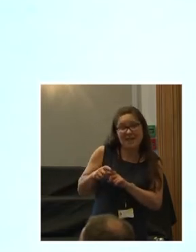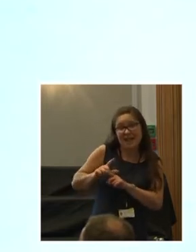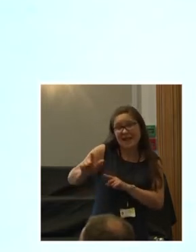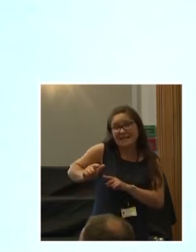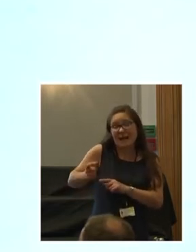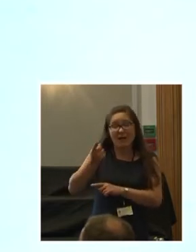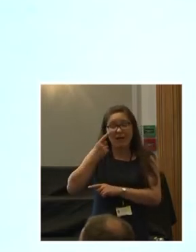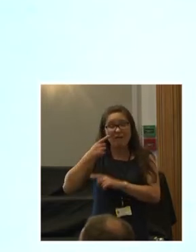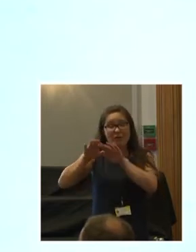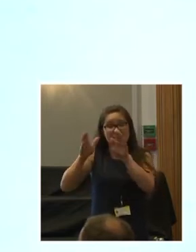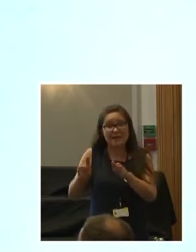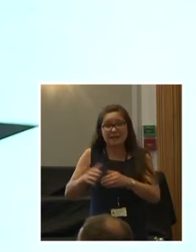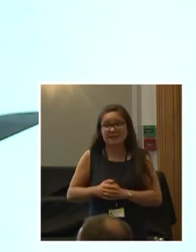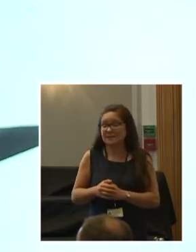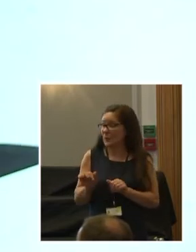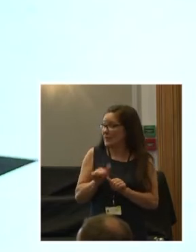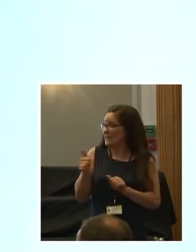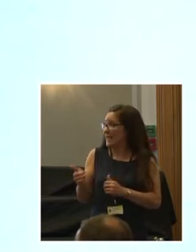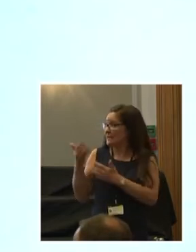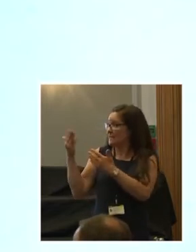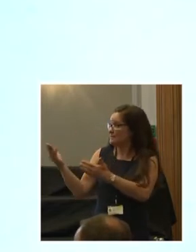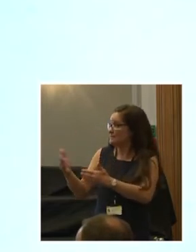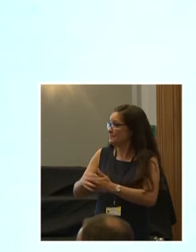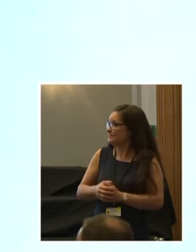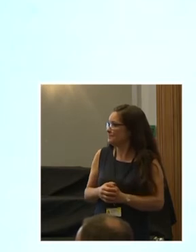next session, Davinder, come on DJ. Up.